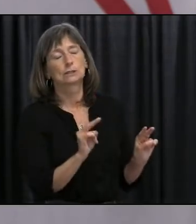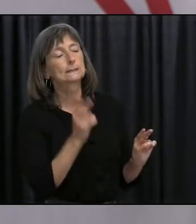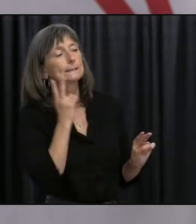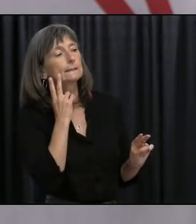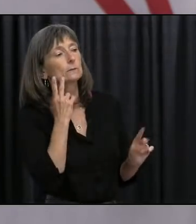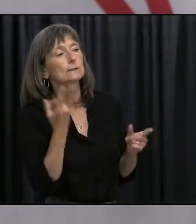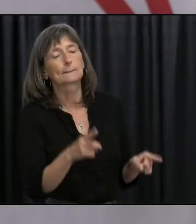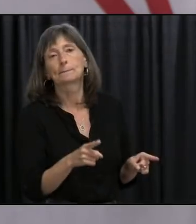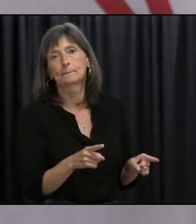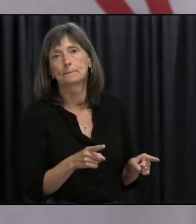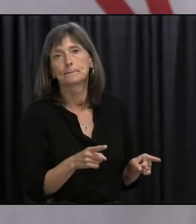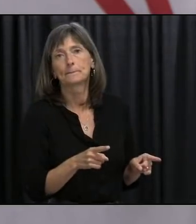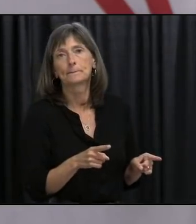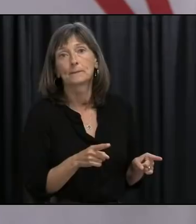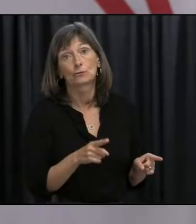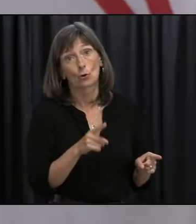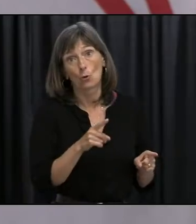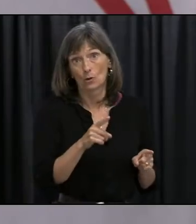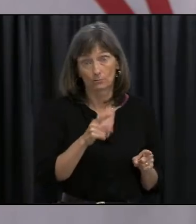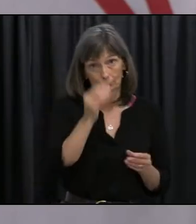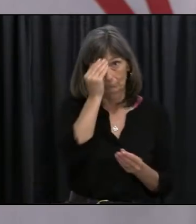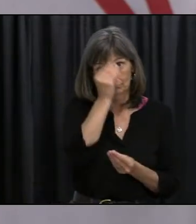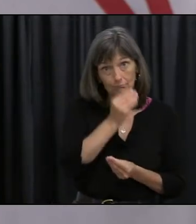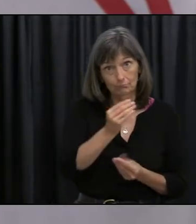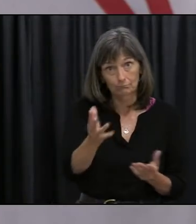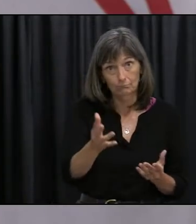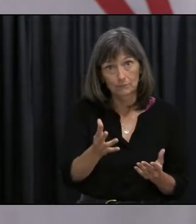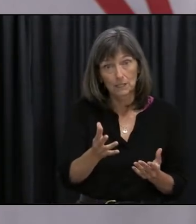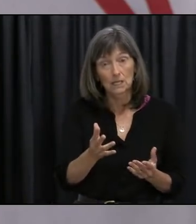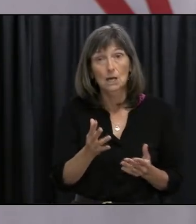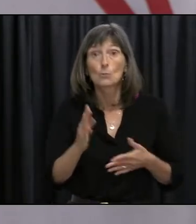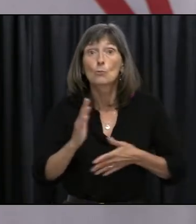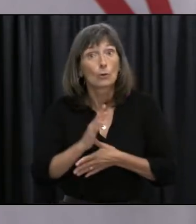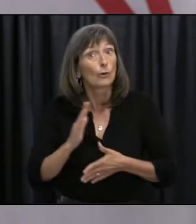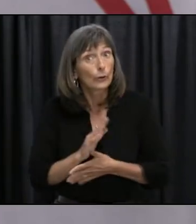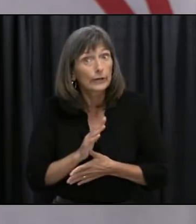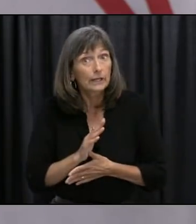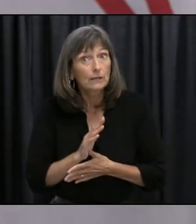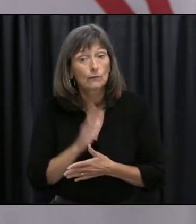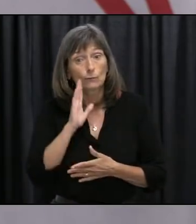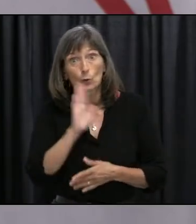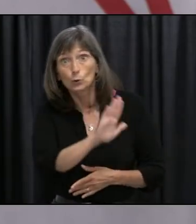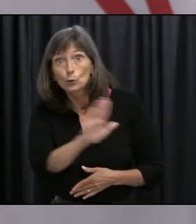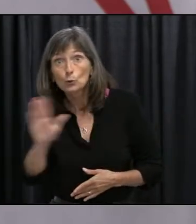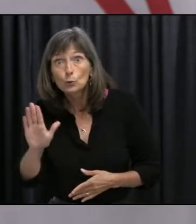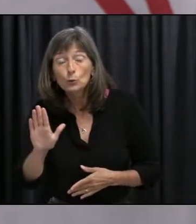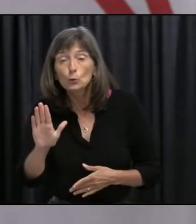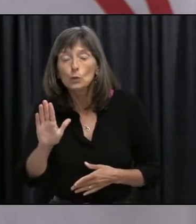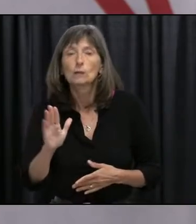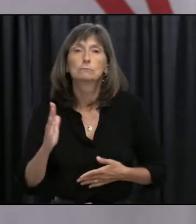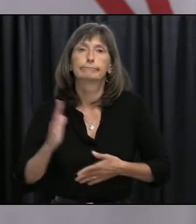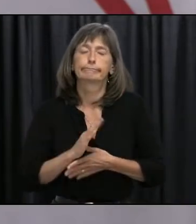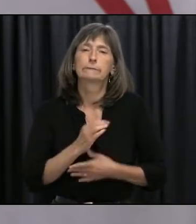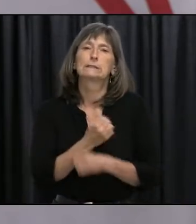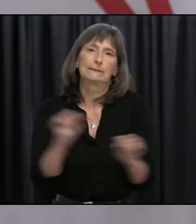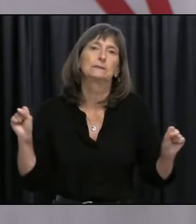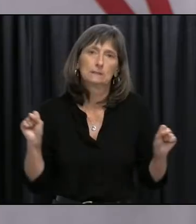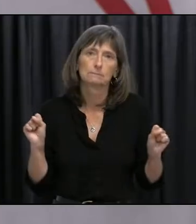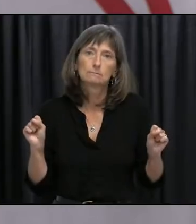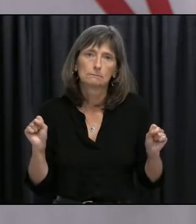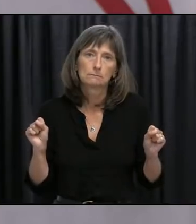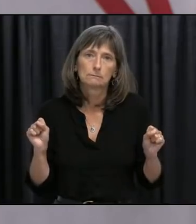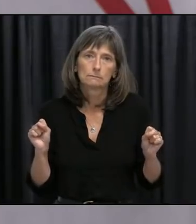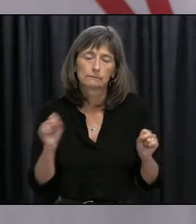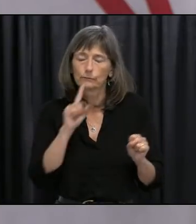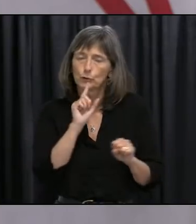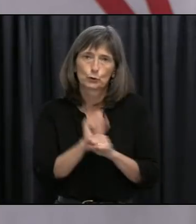assure people in Newfoundland and Labrador, it will be the safety of Newfoundlanders and Labradorians that will be the priority and